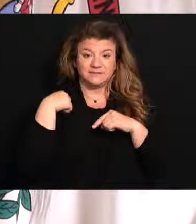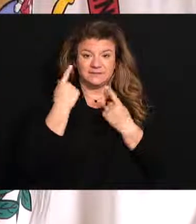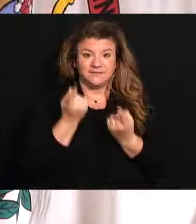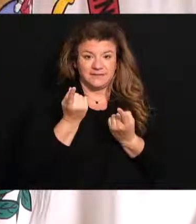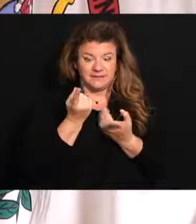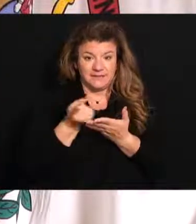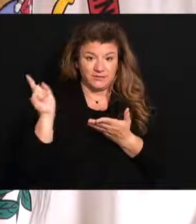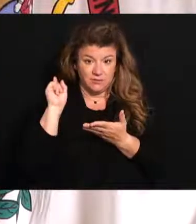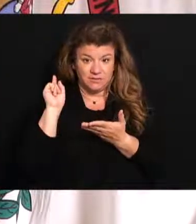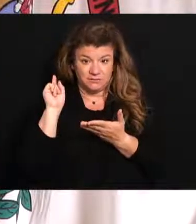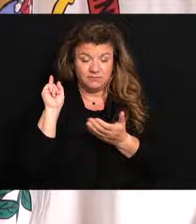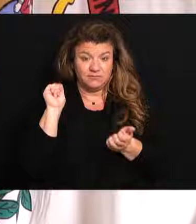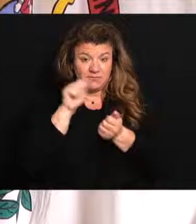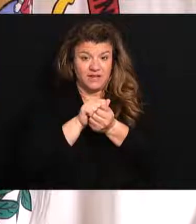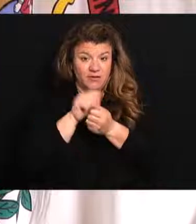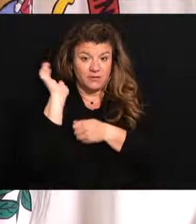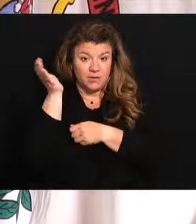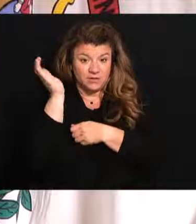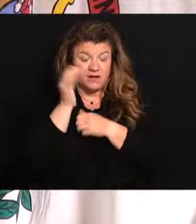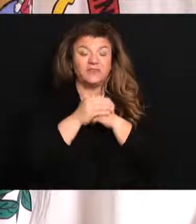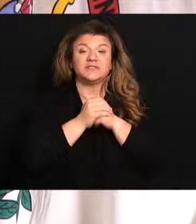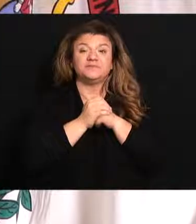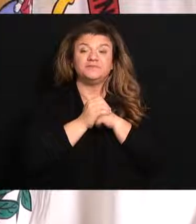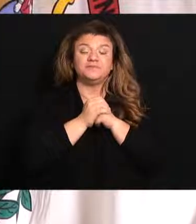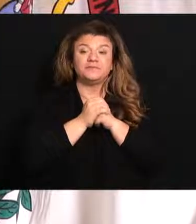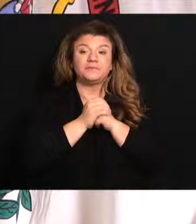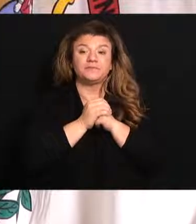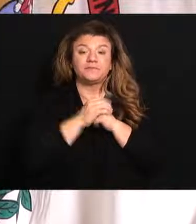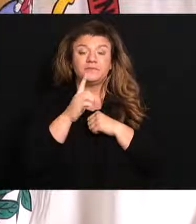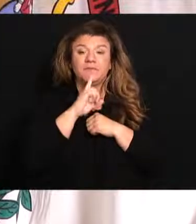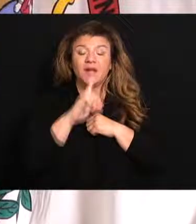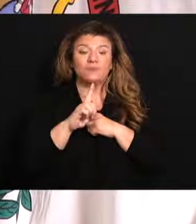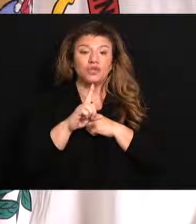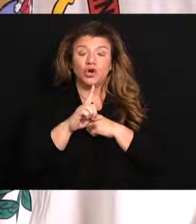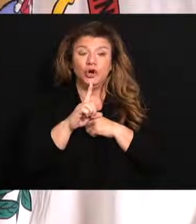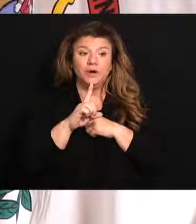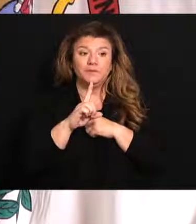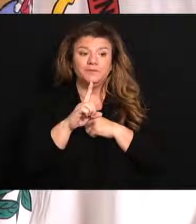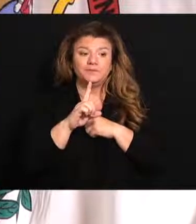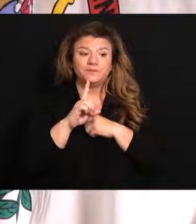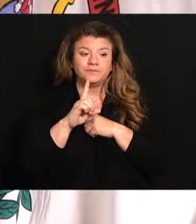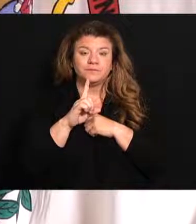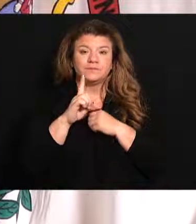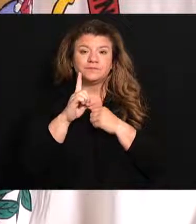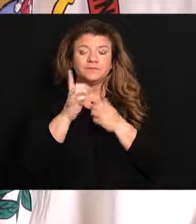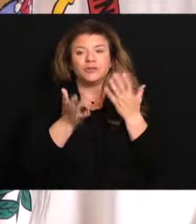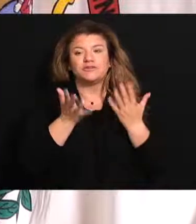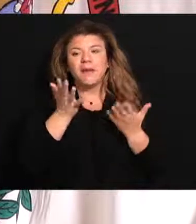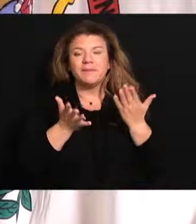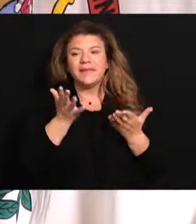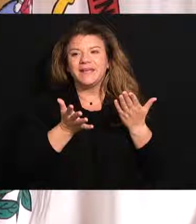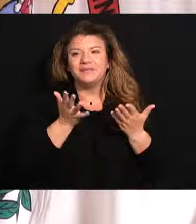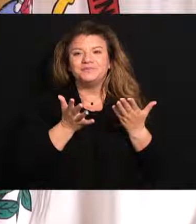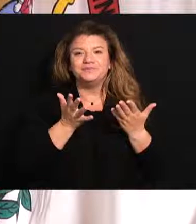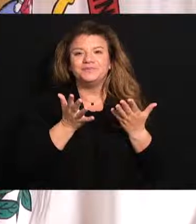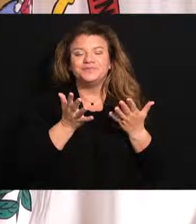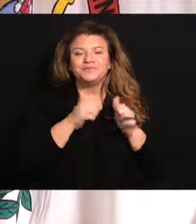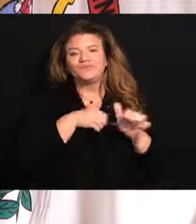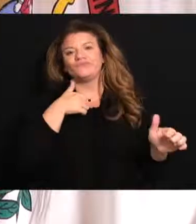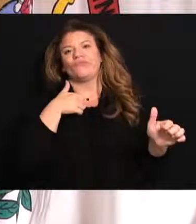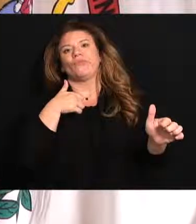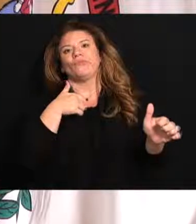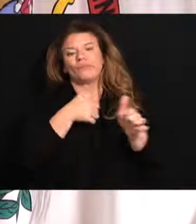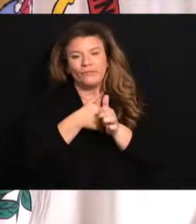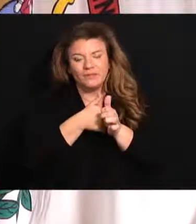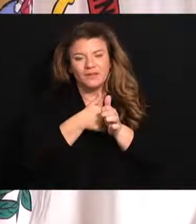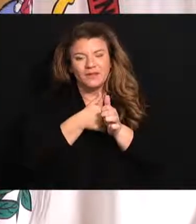time we were together, and I'm sure that there's maybe some lag over the weekend